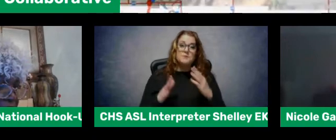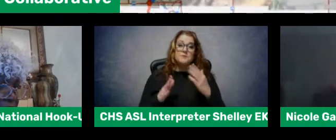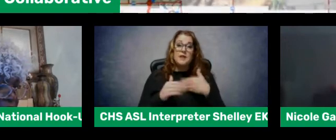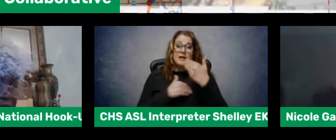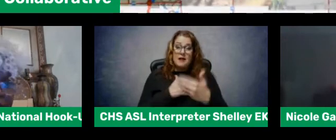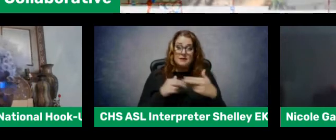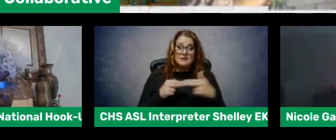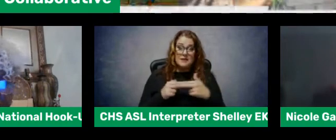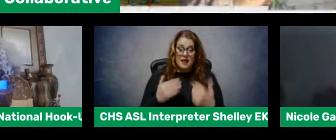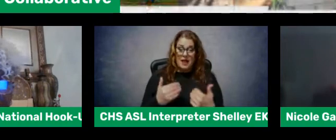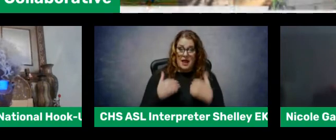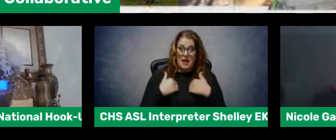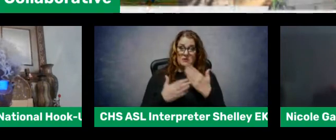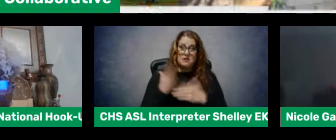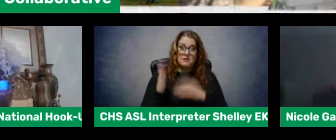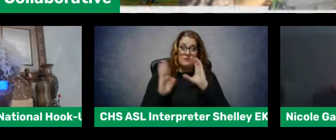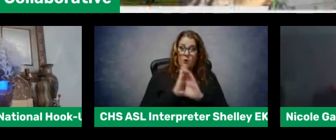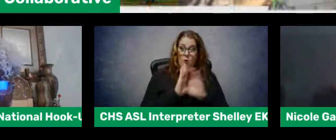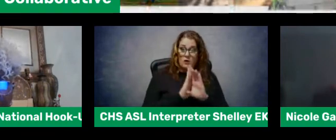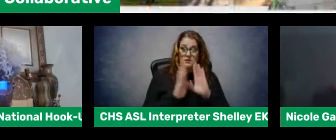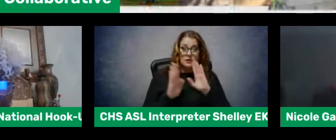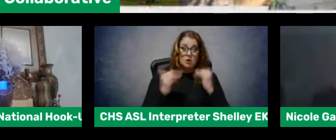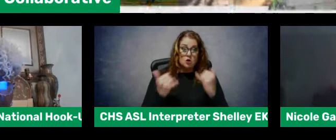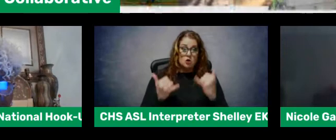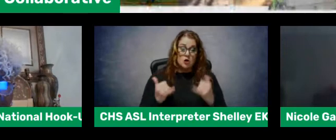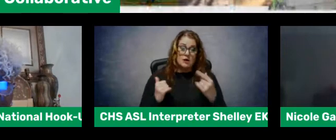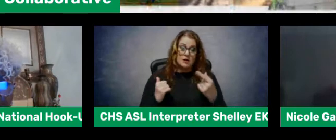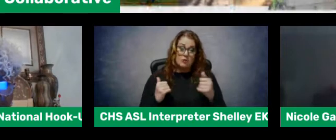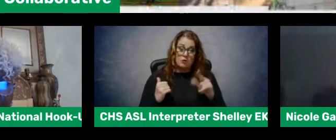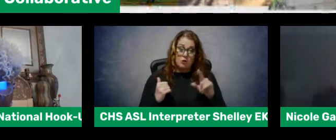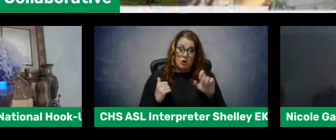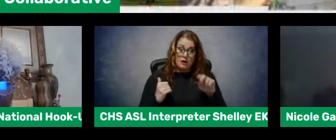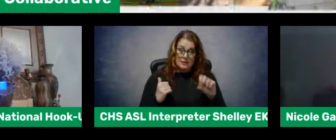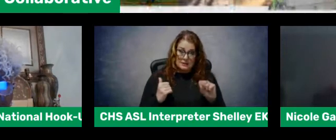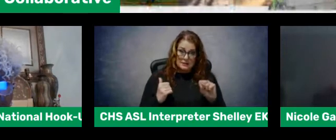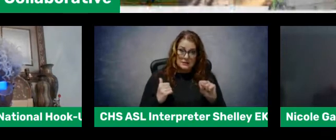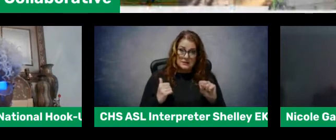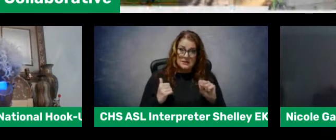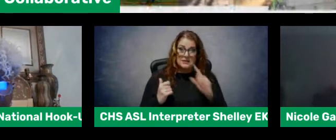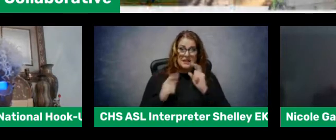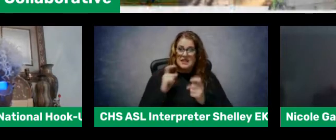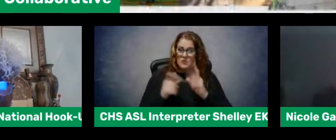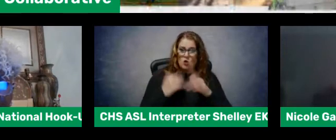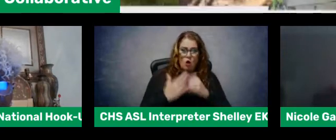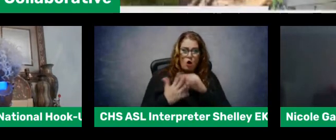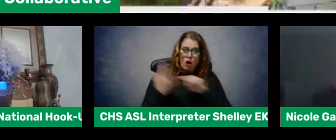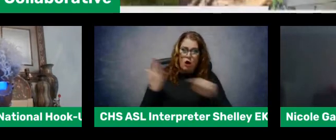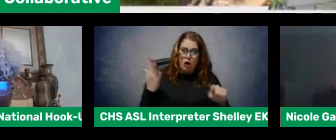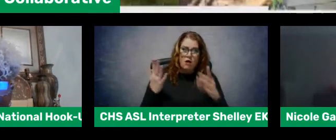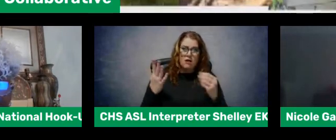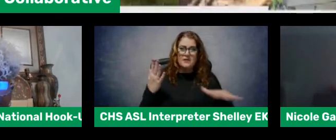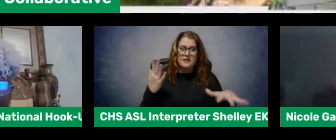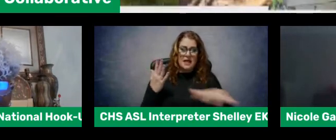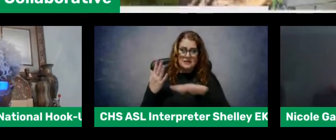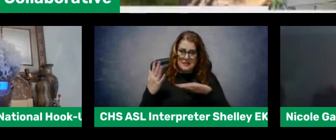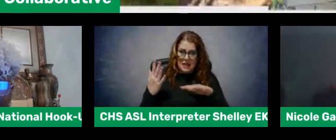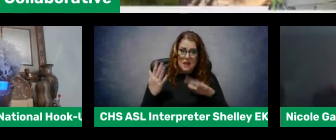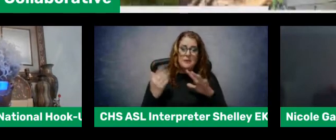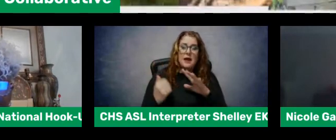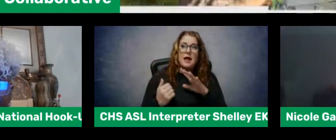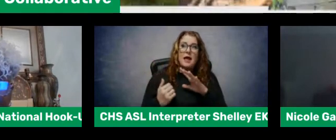just have some photos of our current gardens, just to give you all a look of the landscape